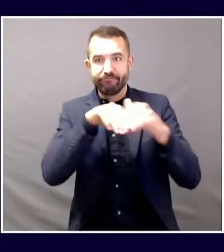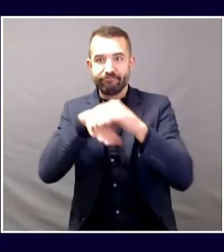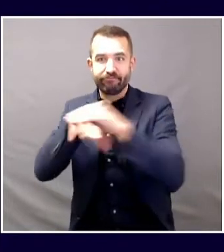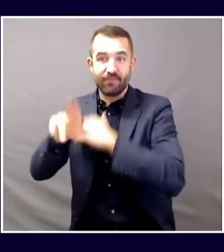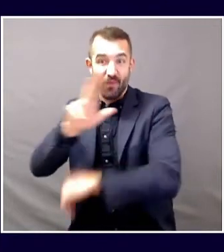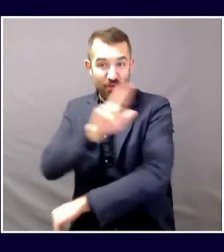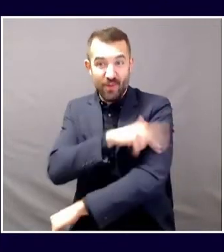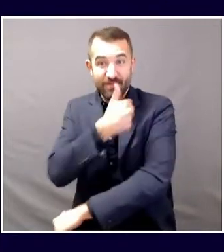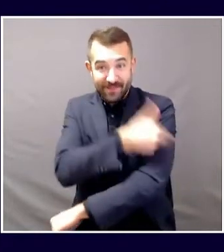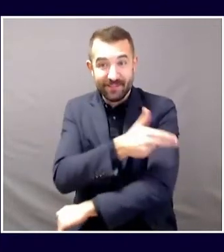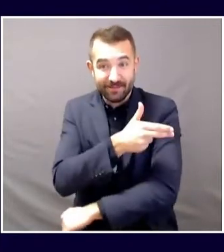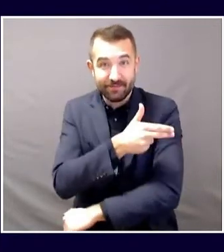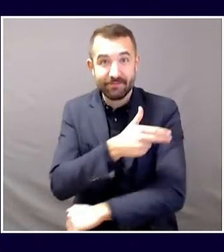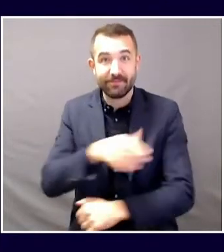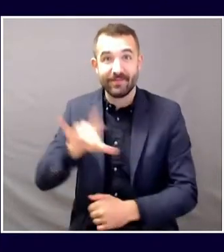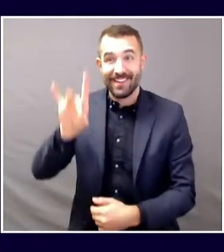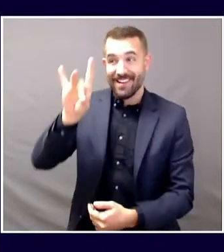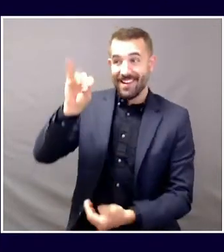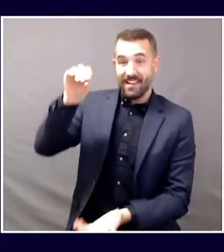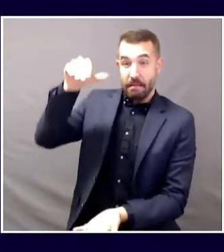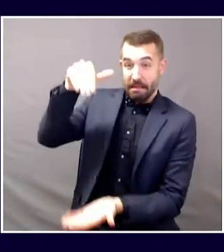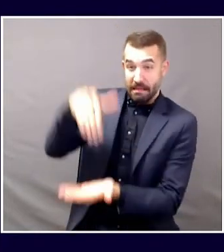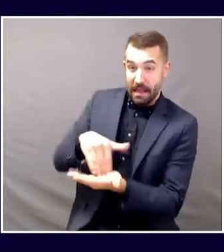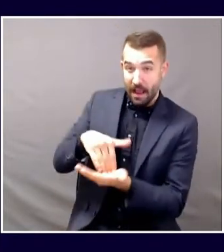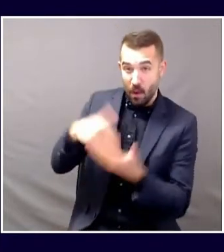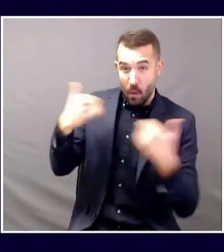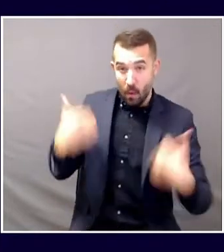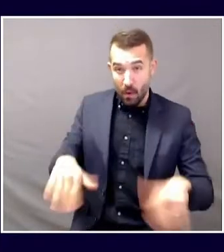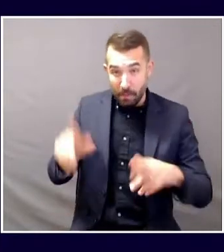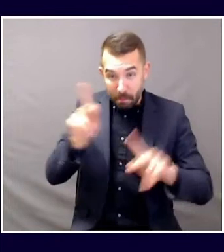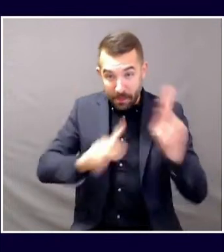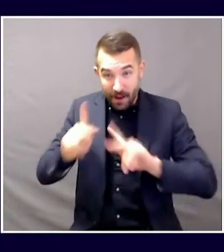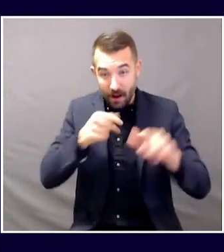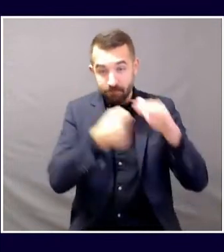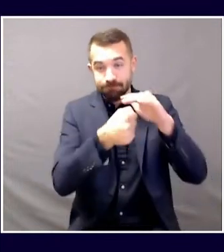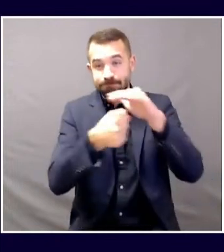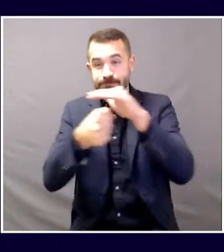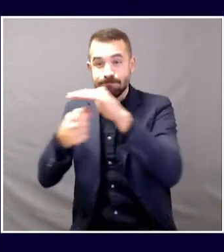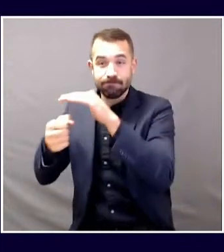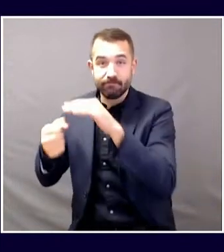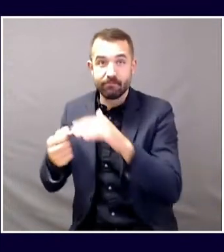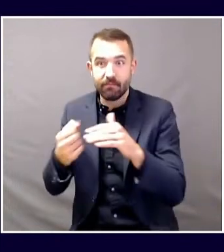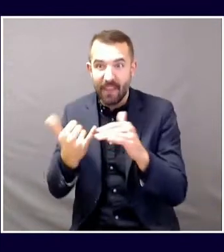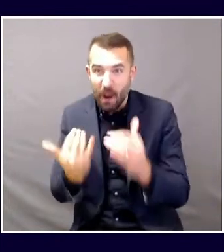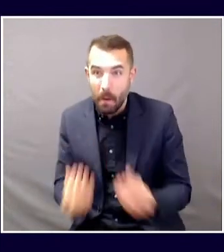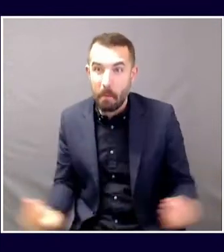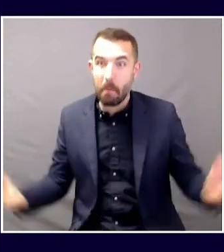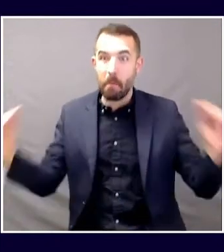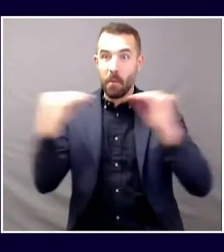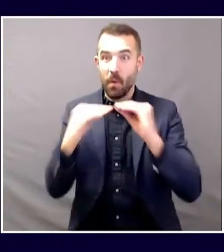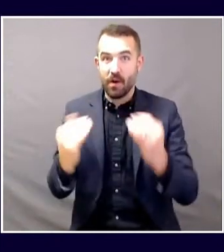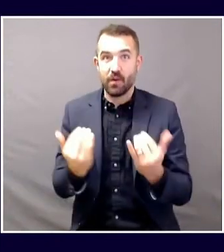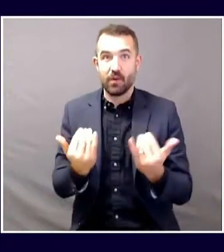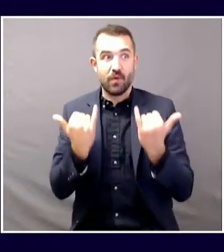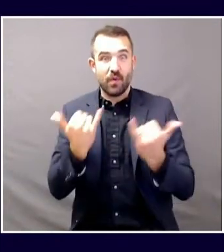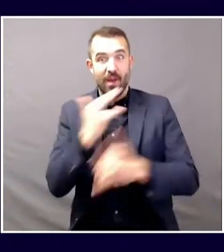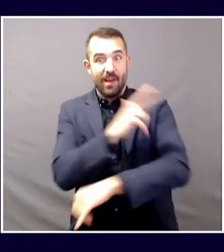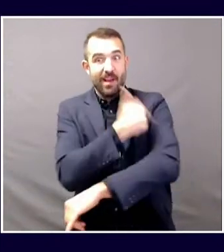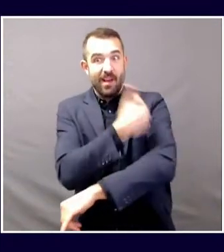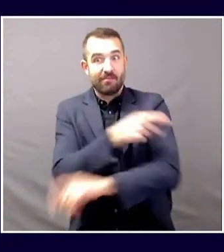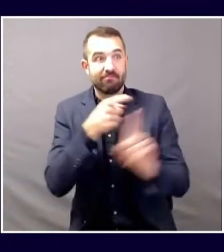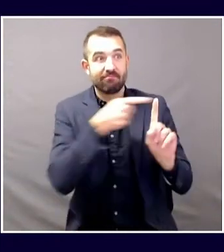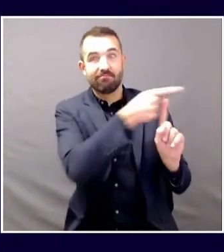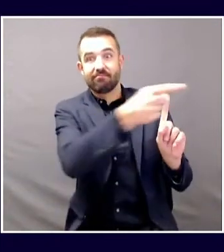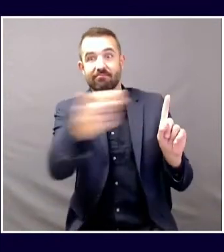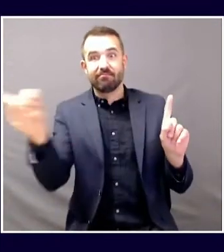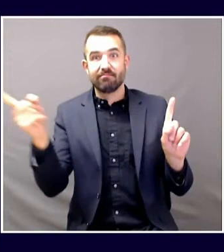people. There are more people hospitalized in the United States right now with COVID-19 than there are residents